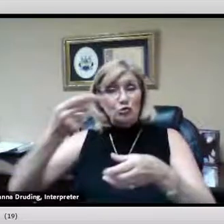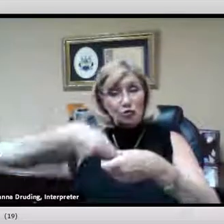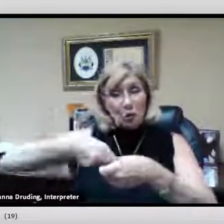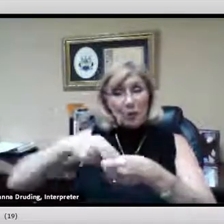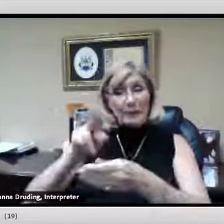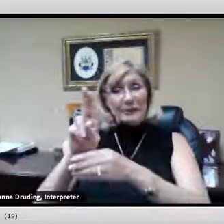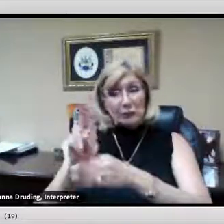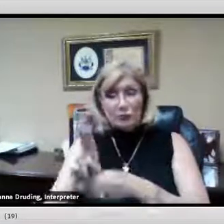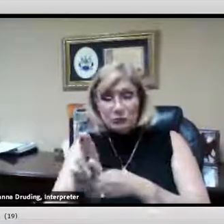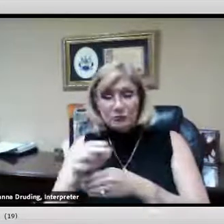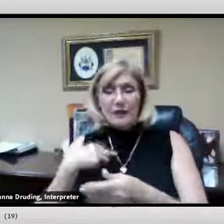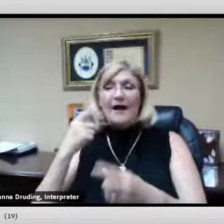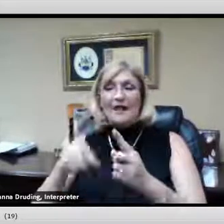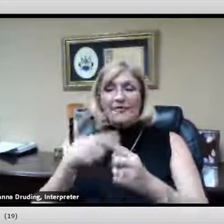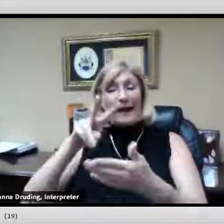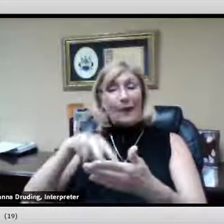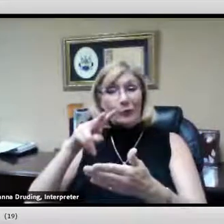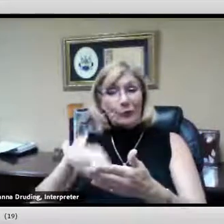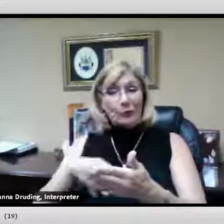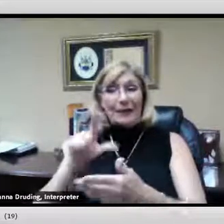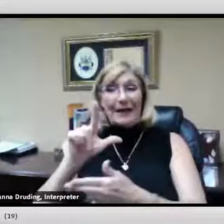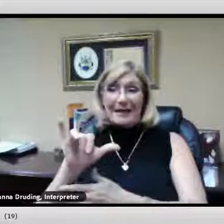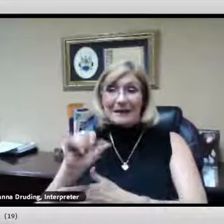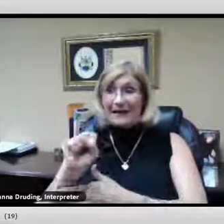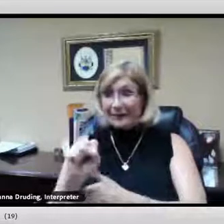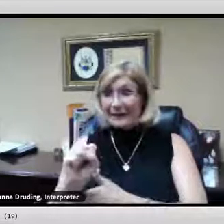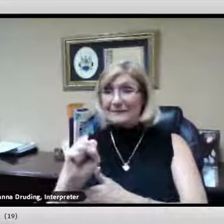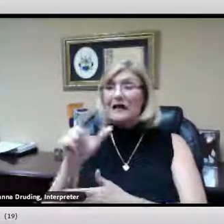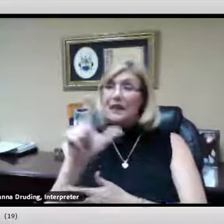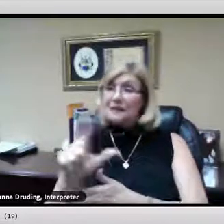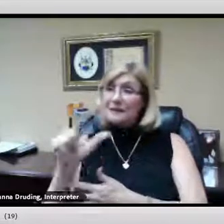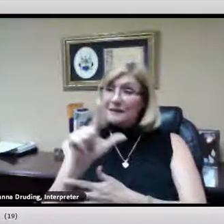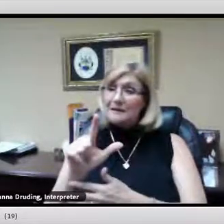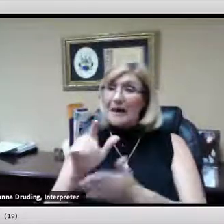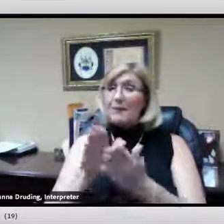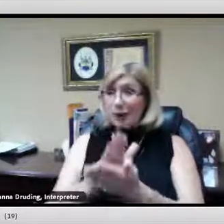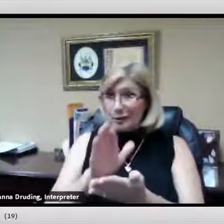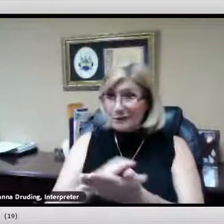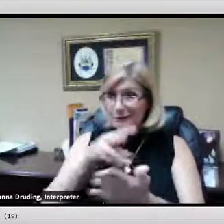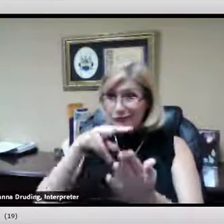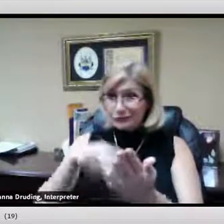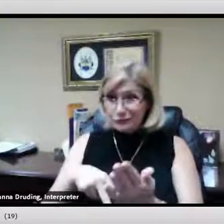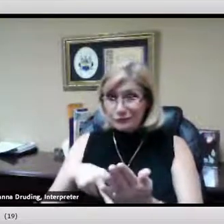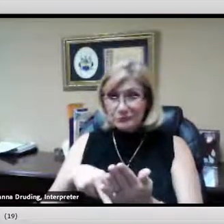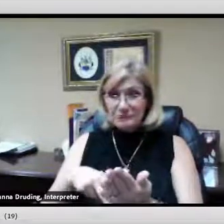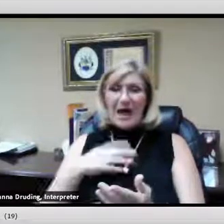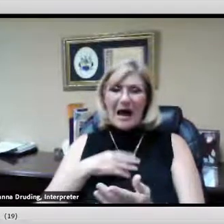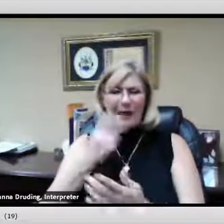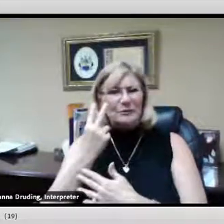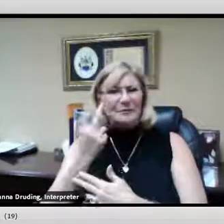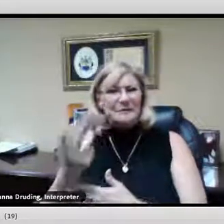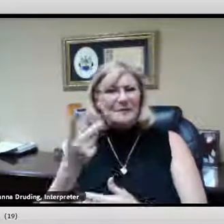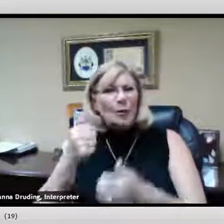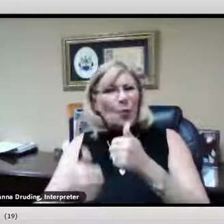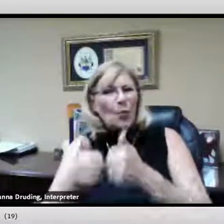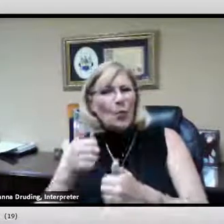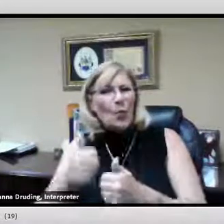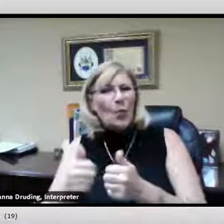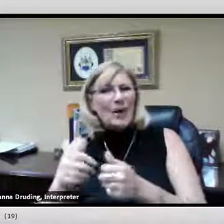Then I would read through the LIS literature, through the library literature, to see what social networks are most useful